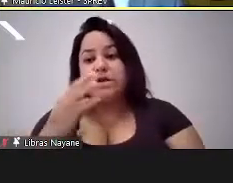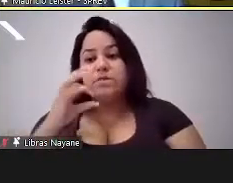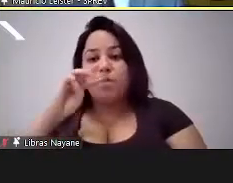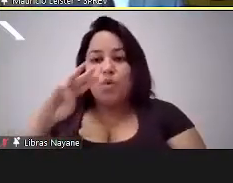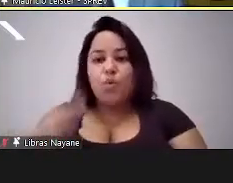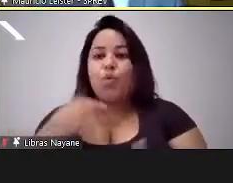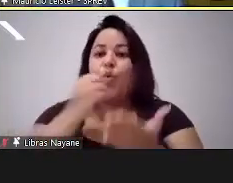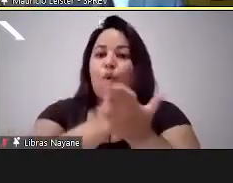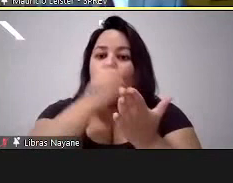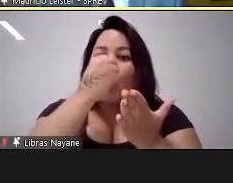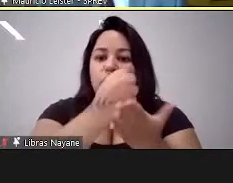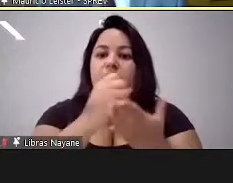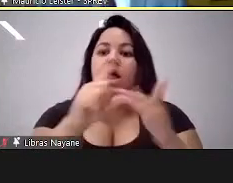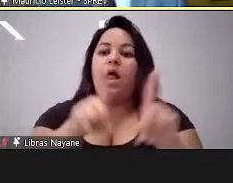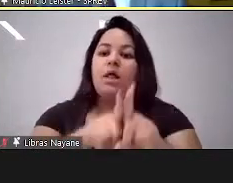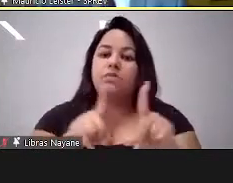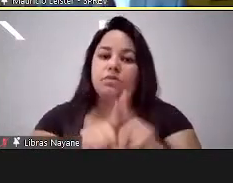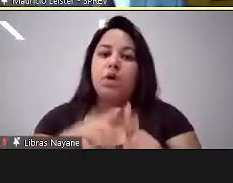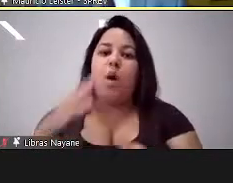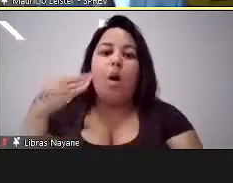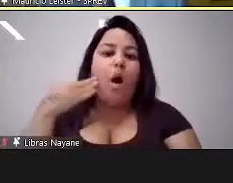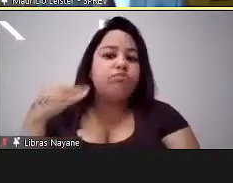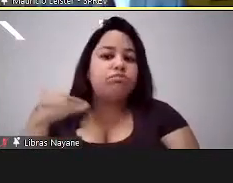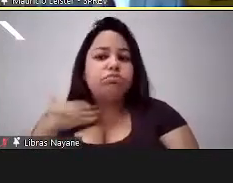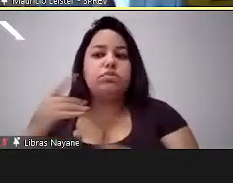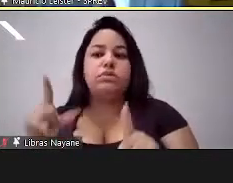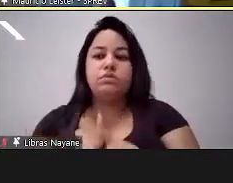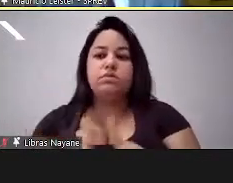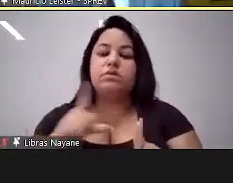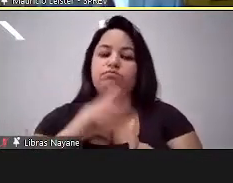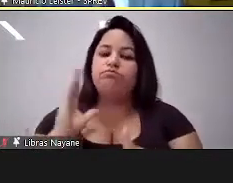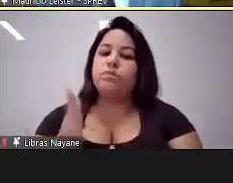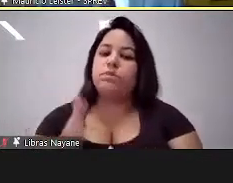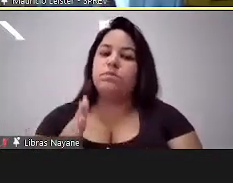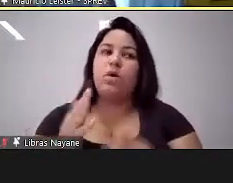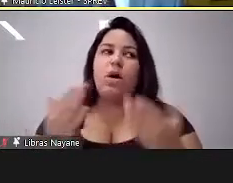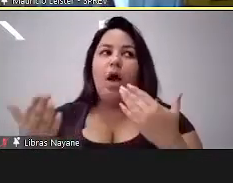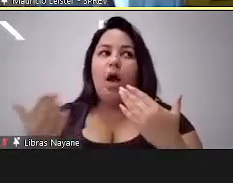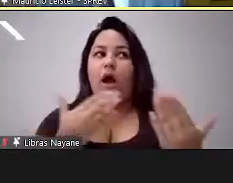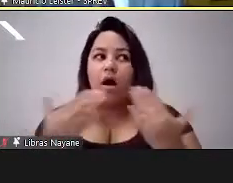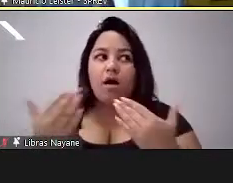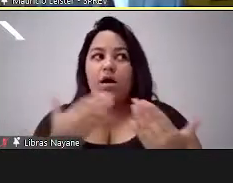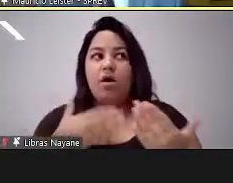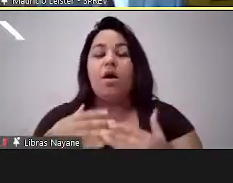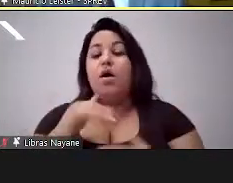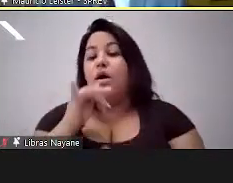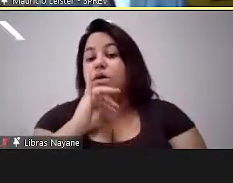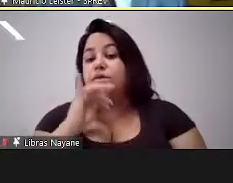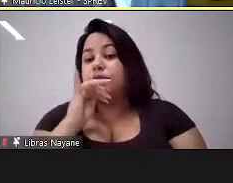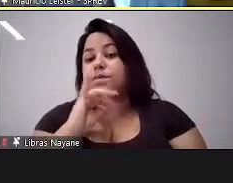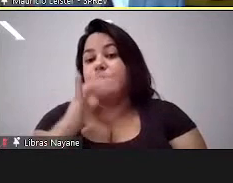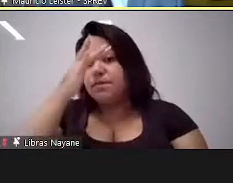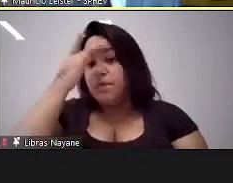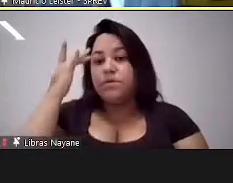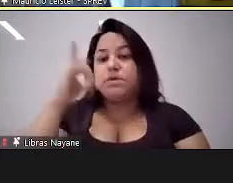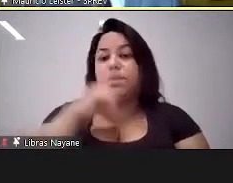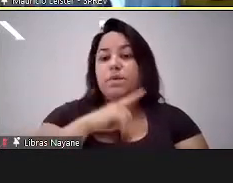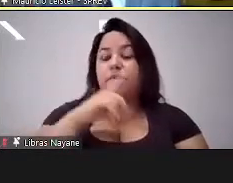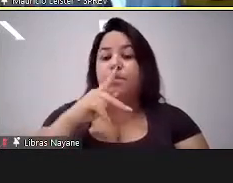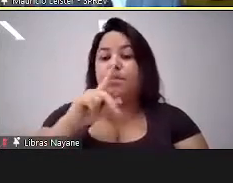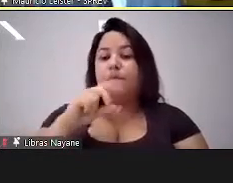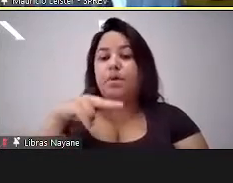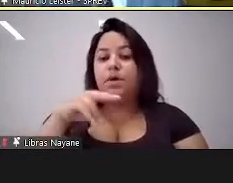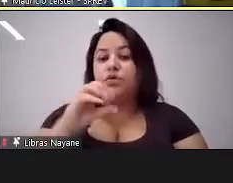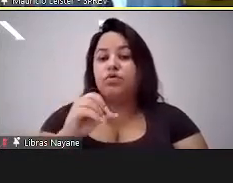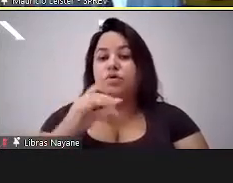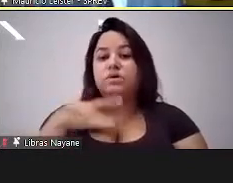savings that we have in the Social Security for among the workers. Nowadays, we have a taxation, and we are trying to